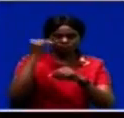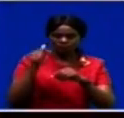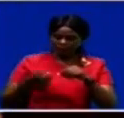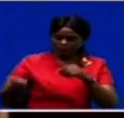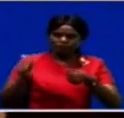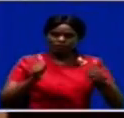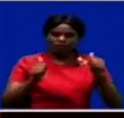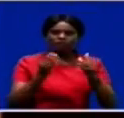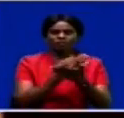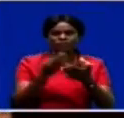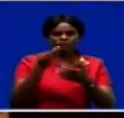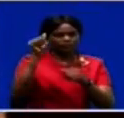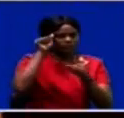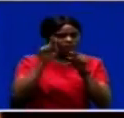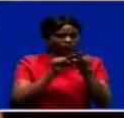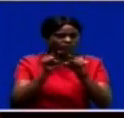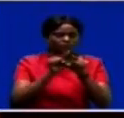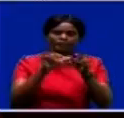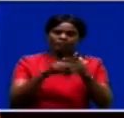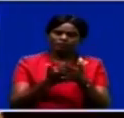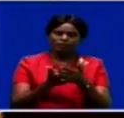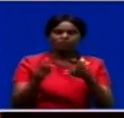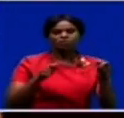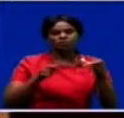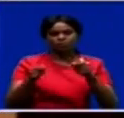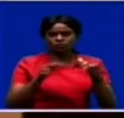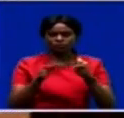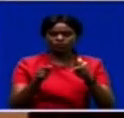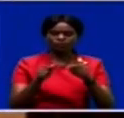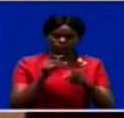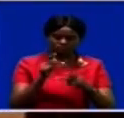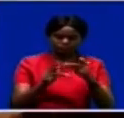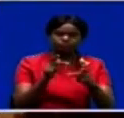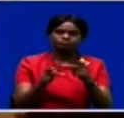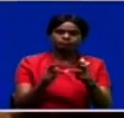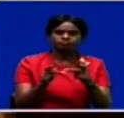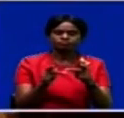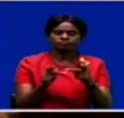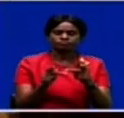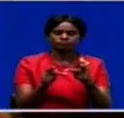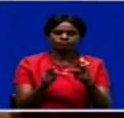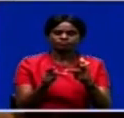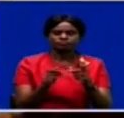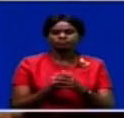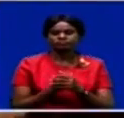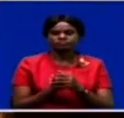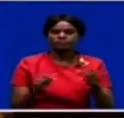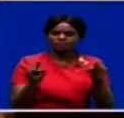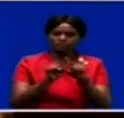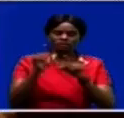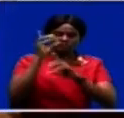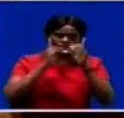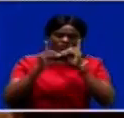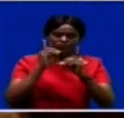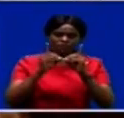and agree in terms of how to jointly conduct and facilitate this process. So even the dialogue which was